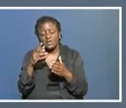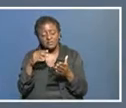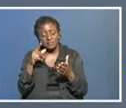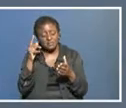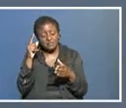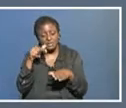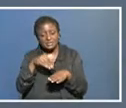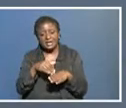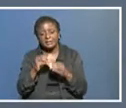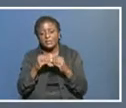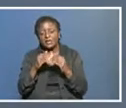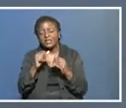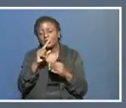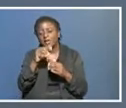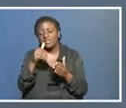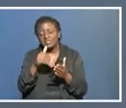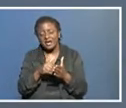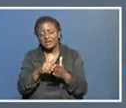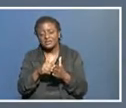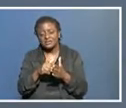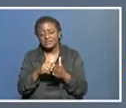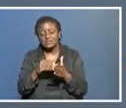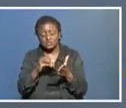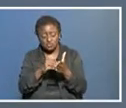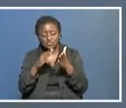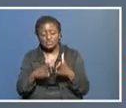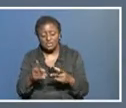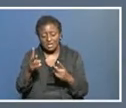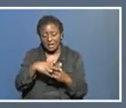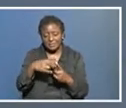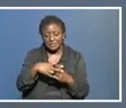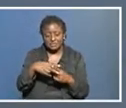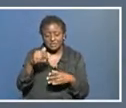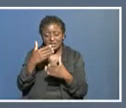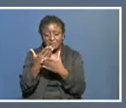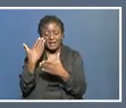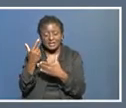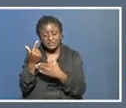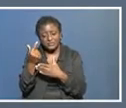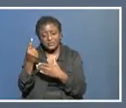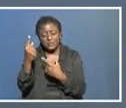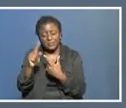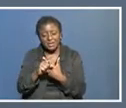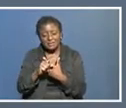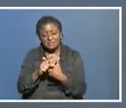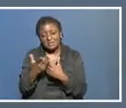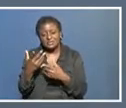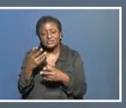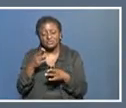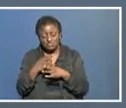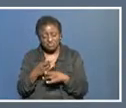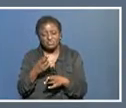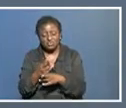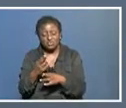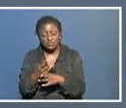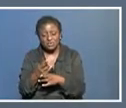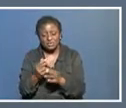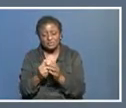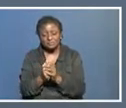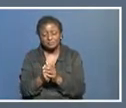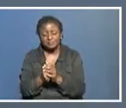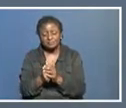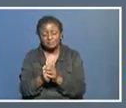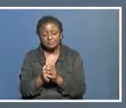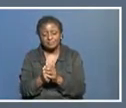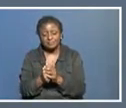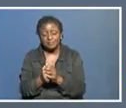is pretty much on average to what we do on a regular basis. And so that takes up a lot of our bandwidth in the summertime.